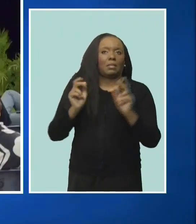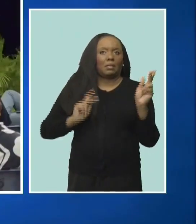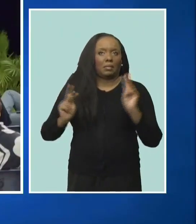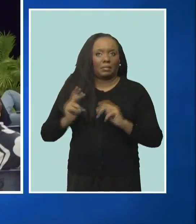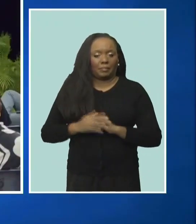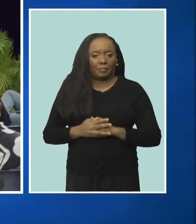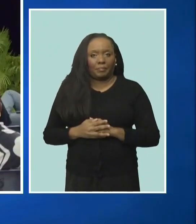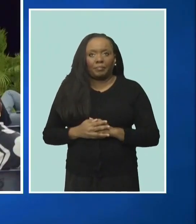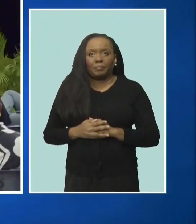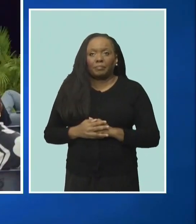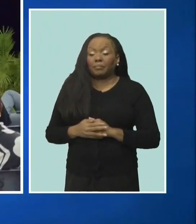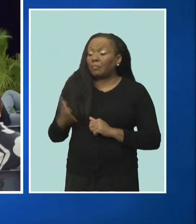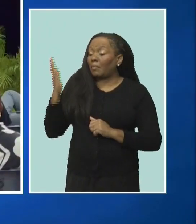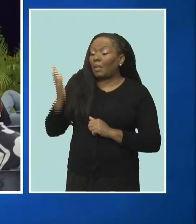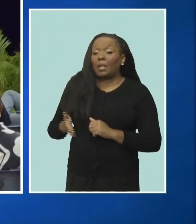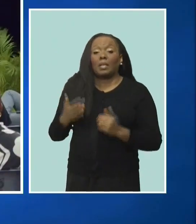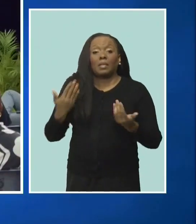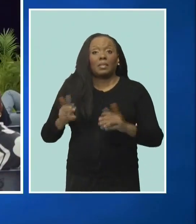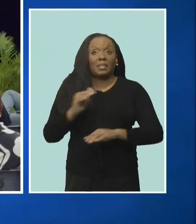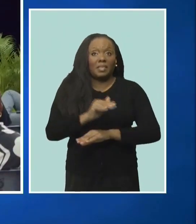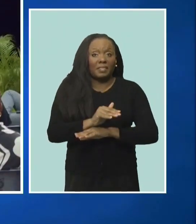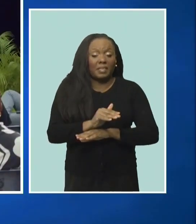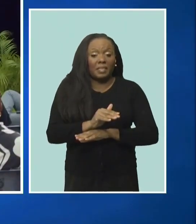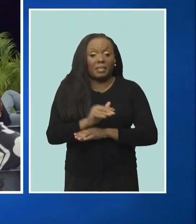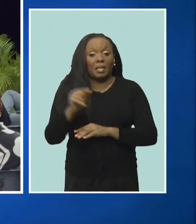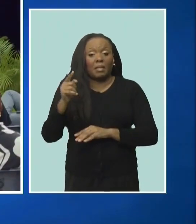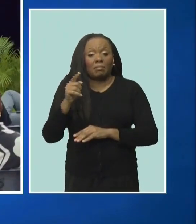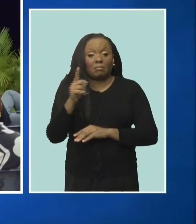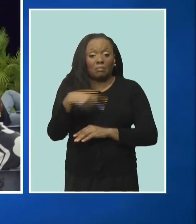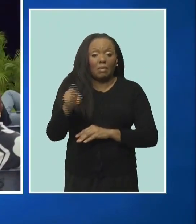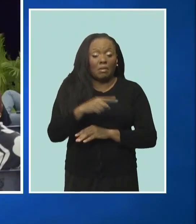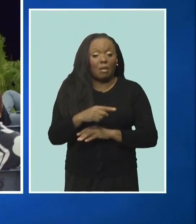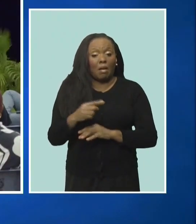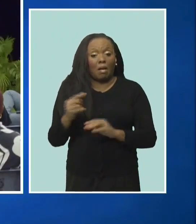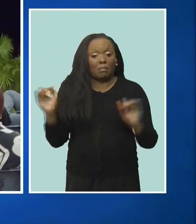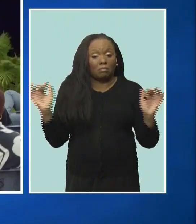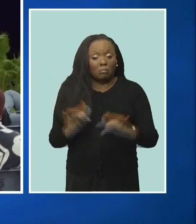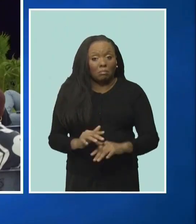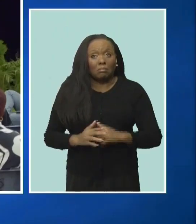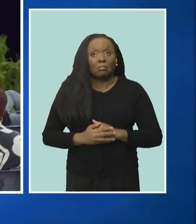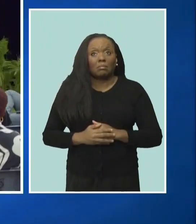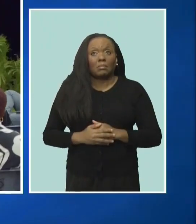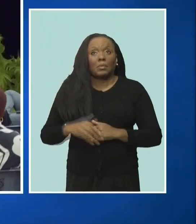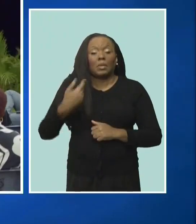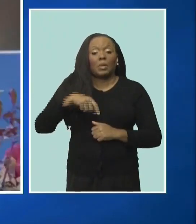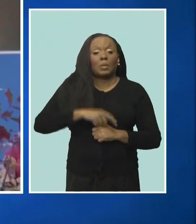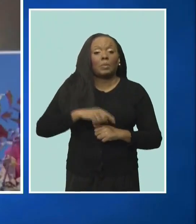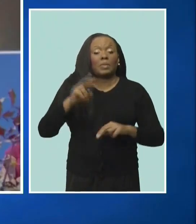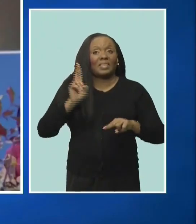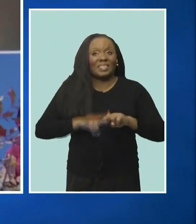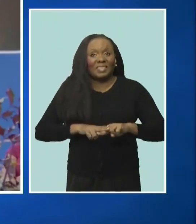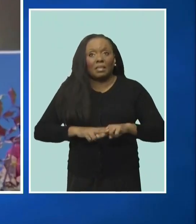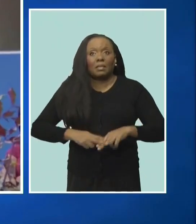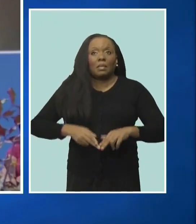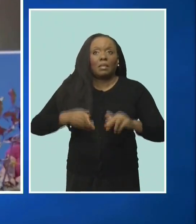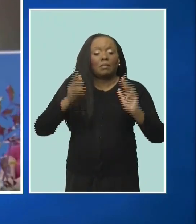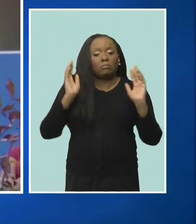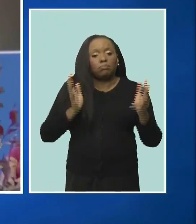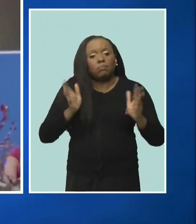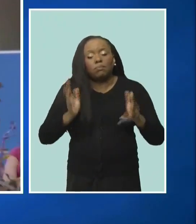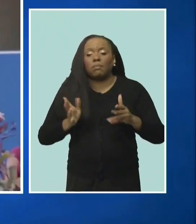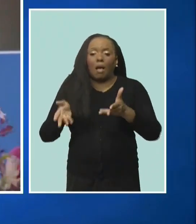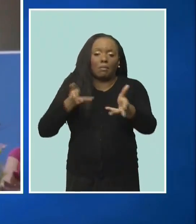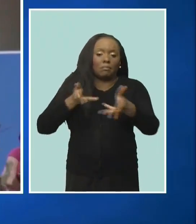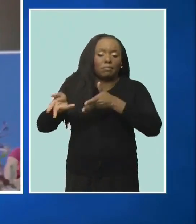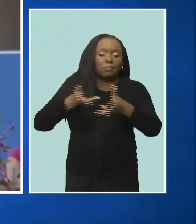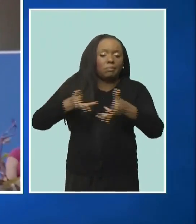that you have set here this evening and the ability for ministers and MPs to sit down and listen and to be able to